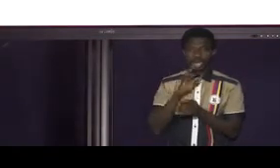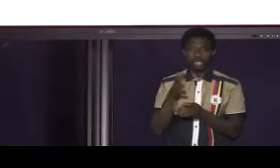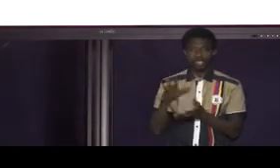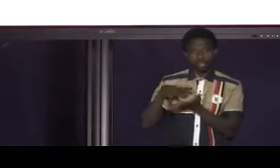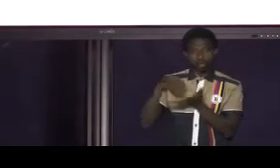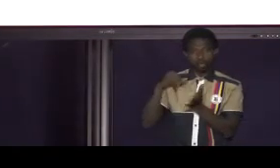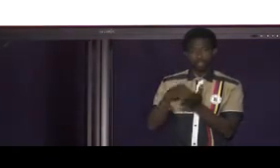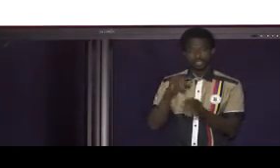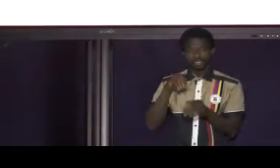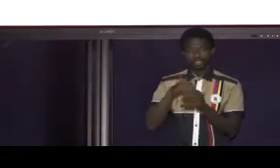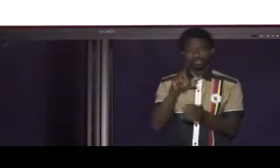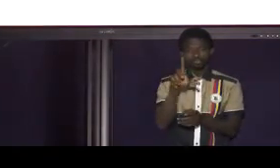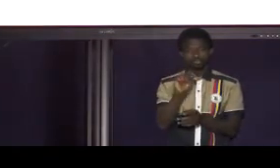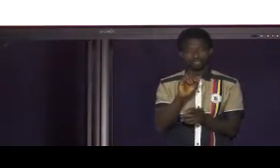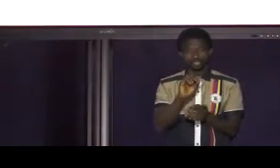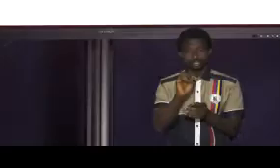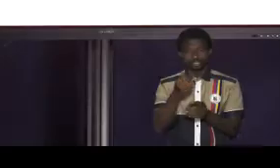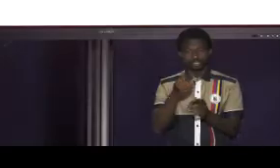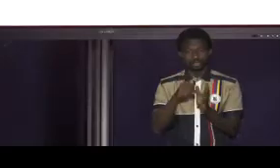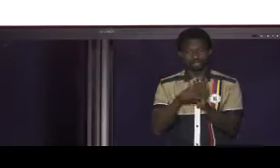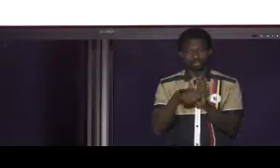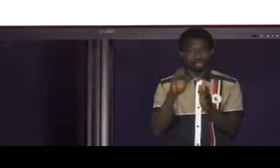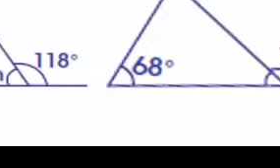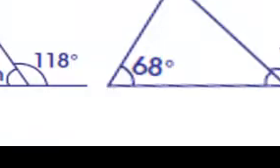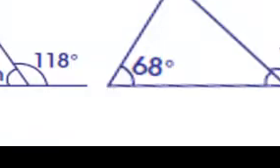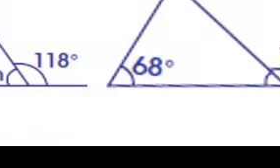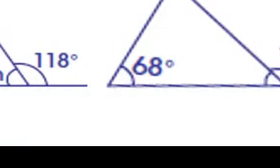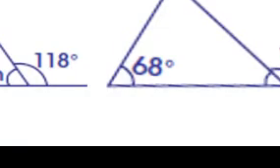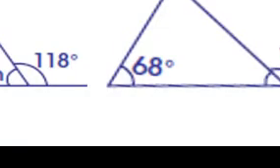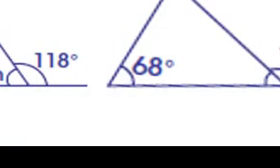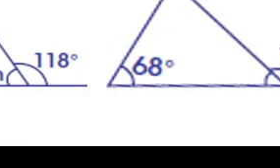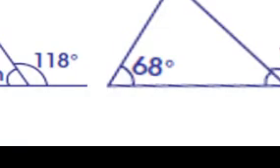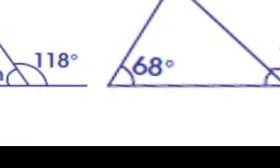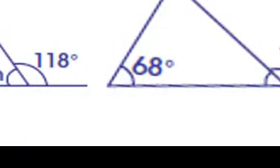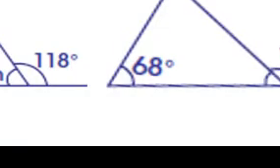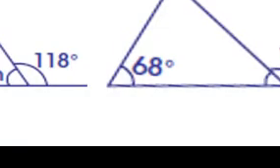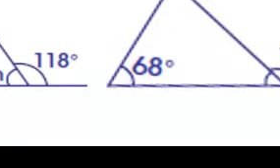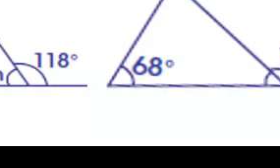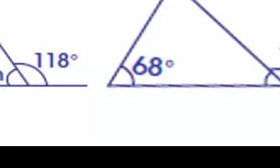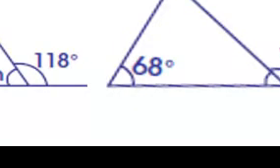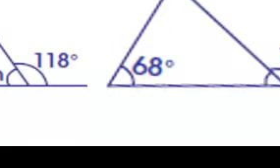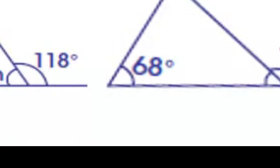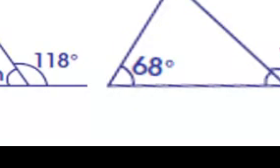this down in 20 seconds, and I'll be right back to sign off.